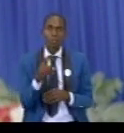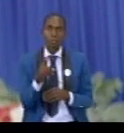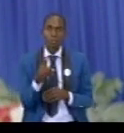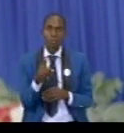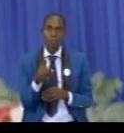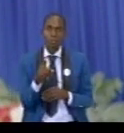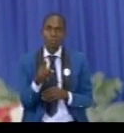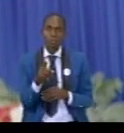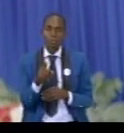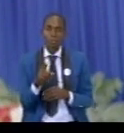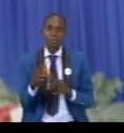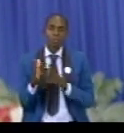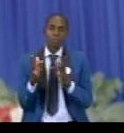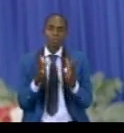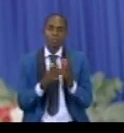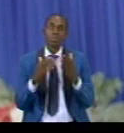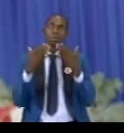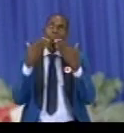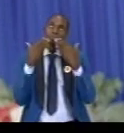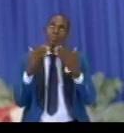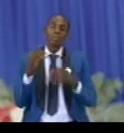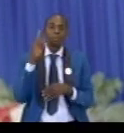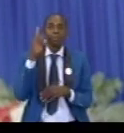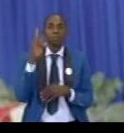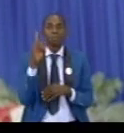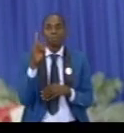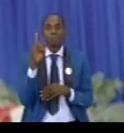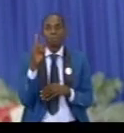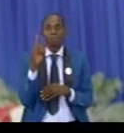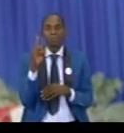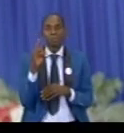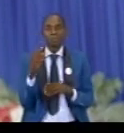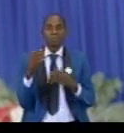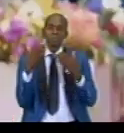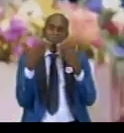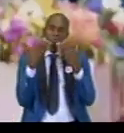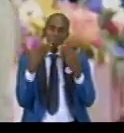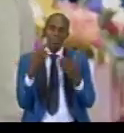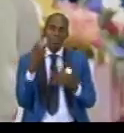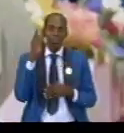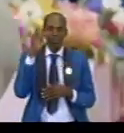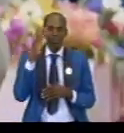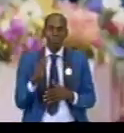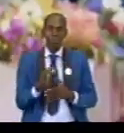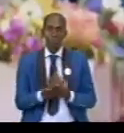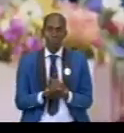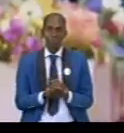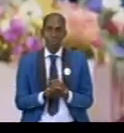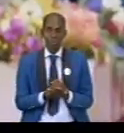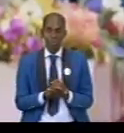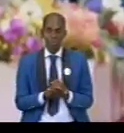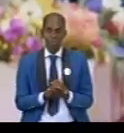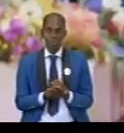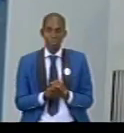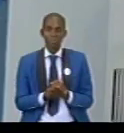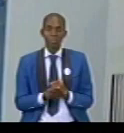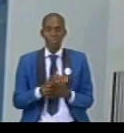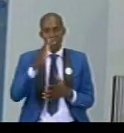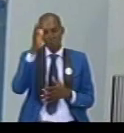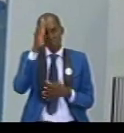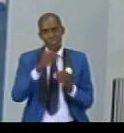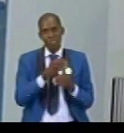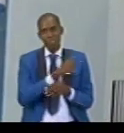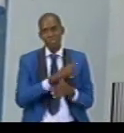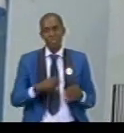Jesus, thank you. Angel of God, thank you. Praise the Lord. Father, just God bless. Praise the